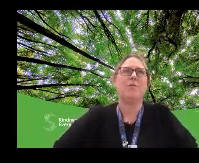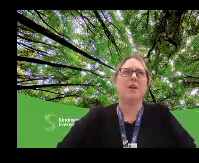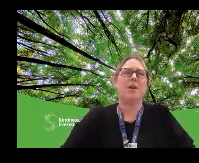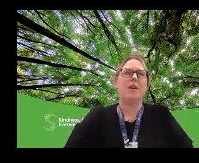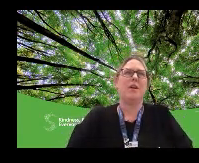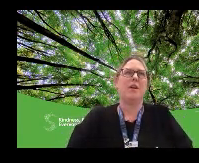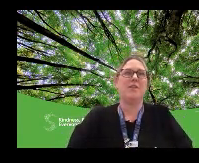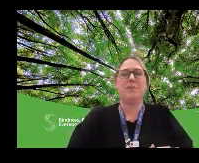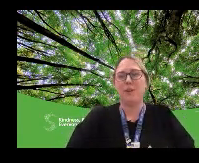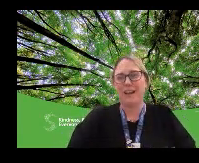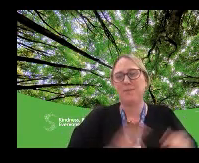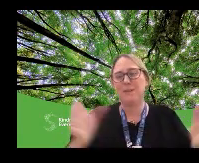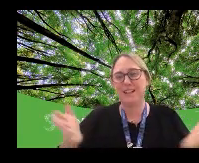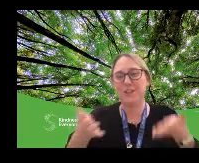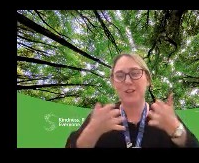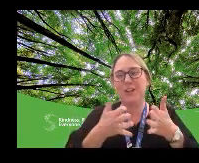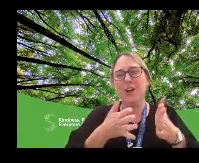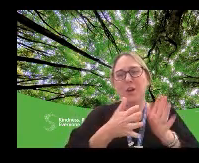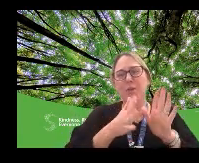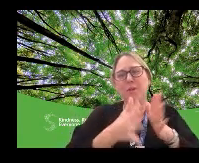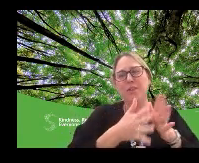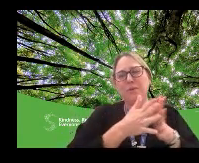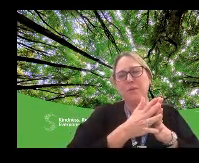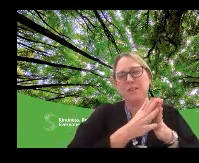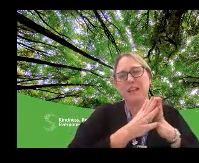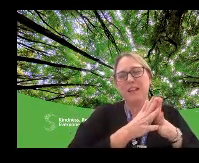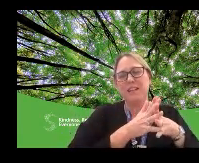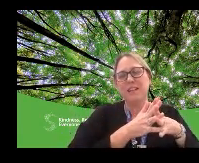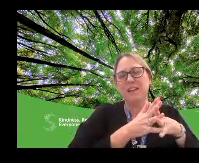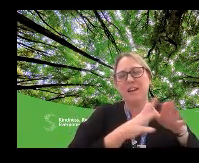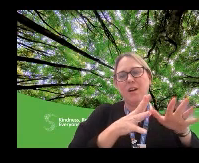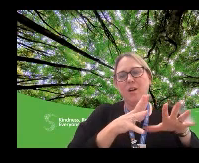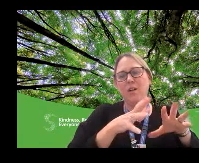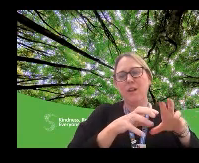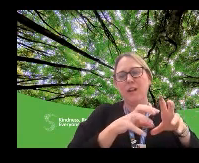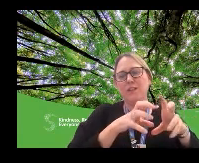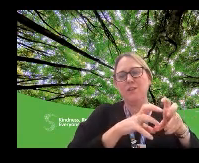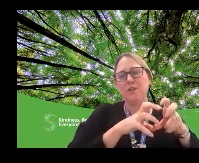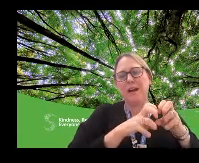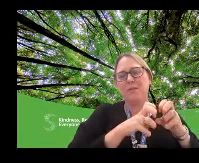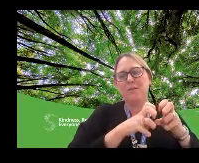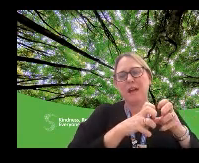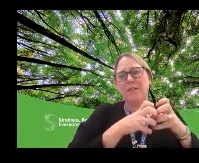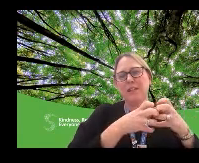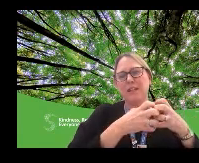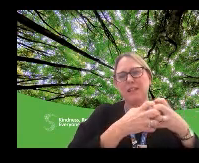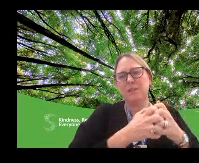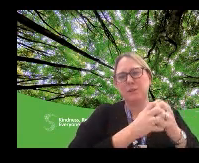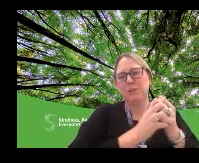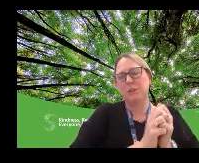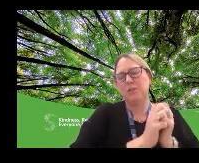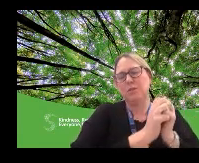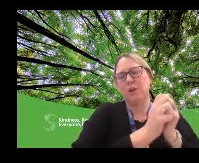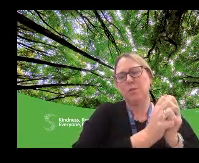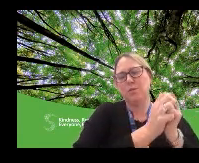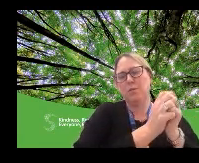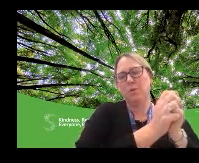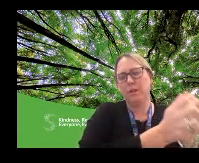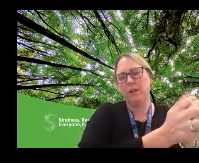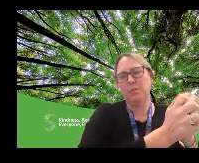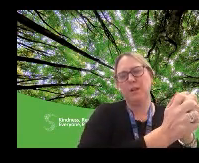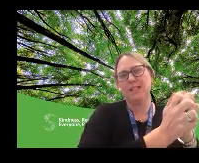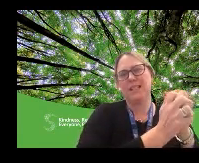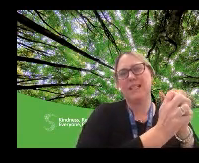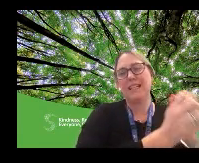a sort of a simple explanation, the one thing we would say is that it's not about having an assessment so you